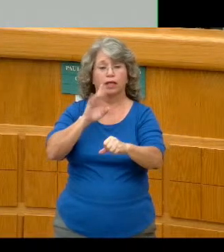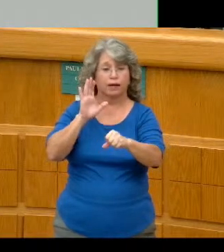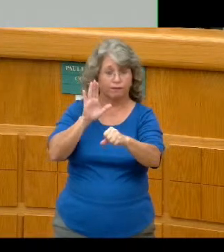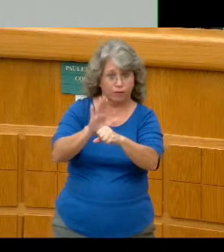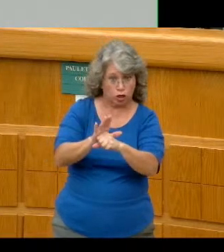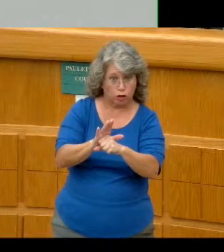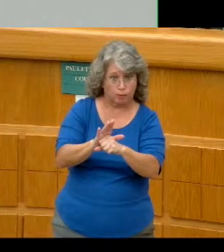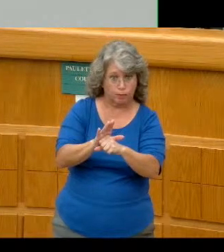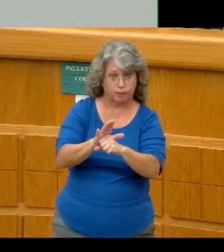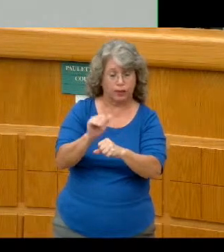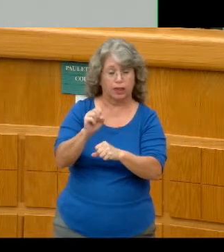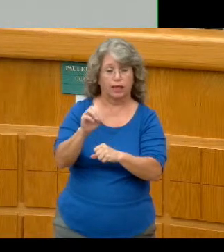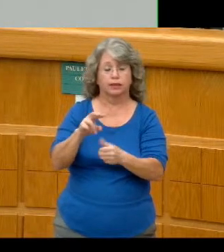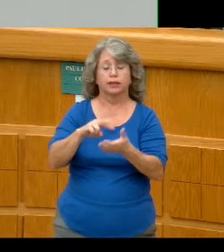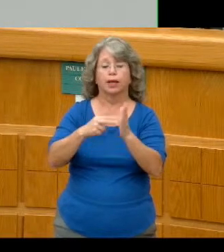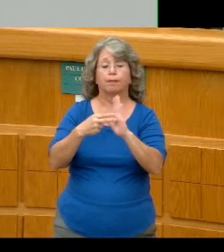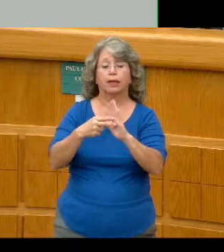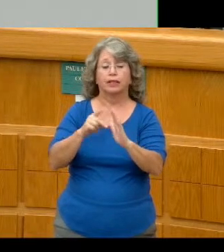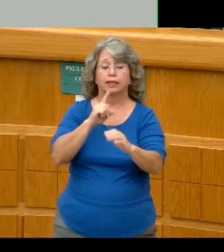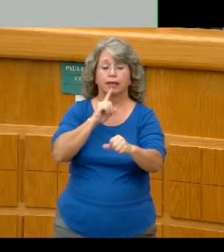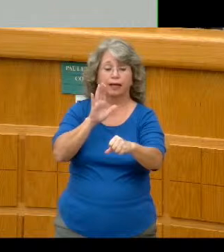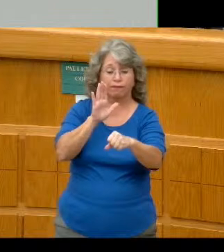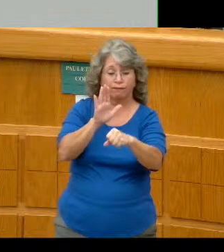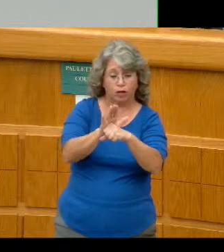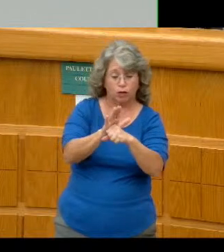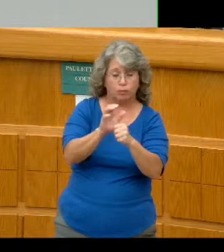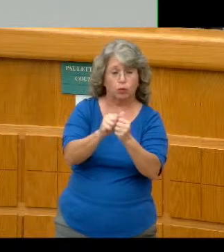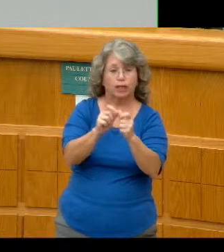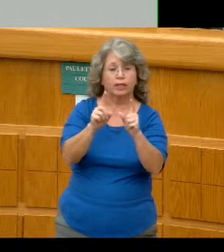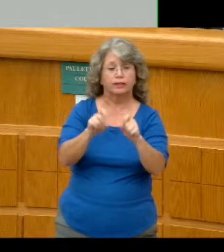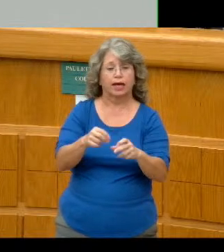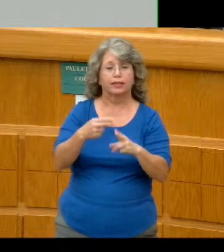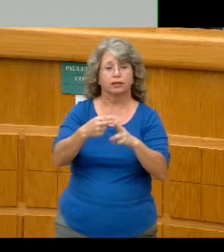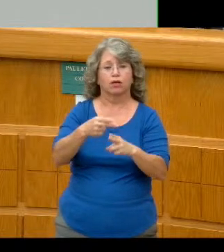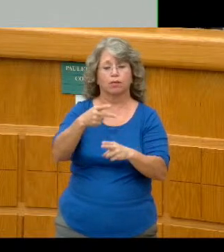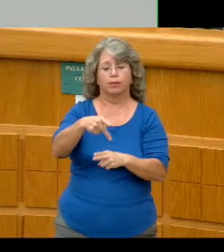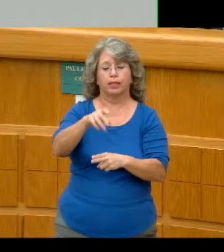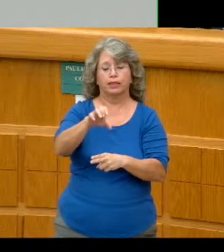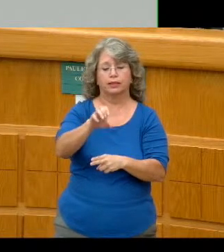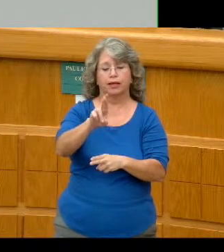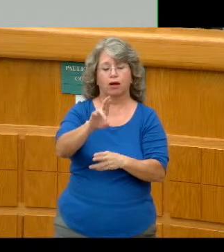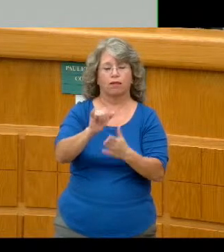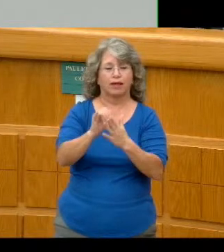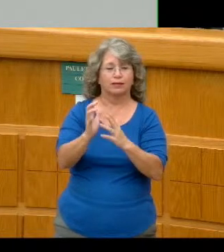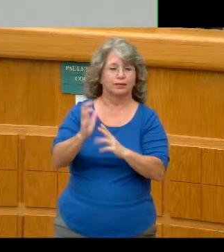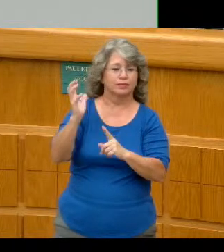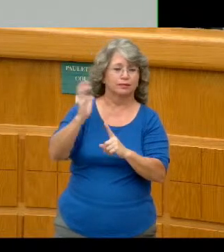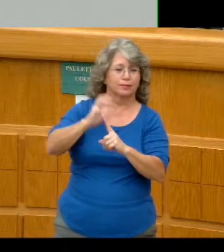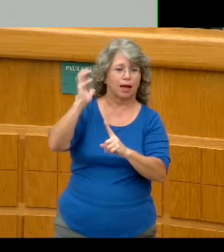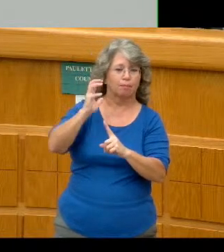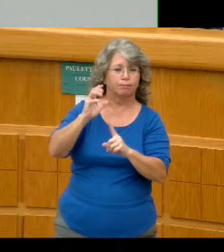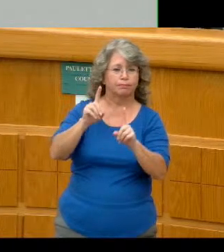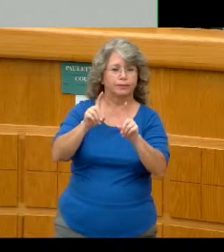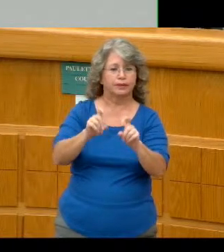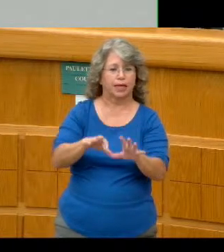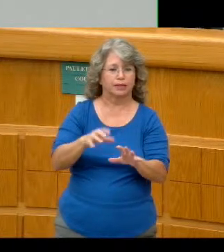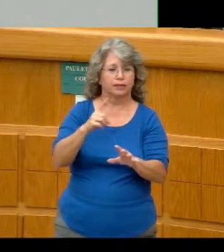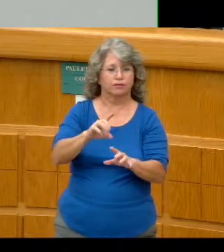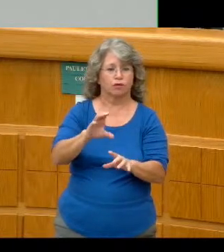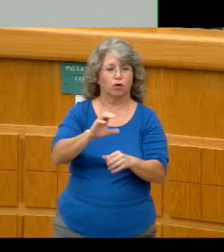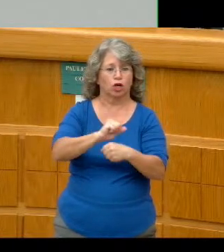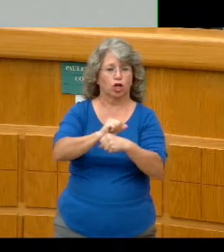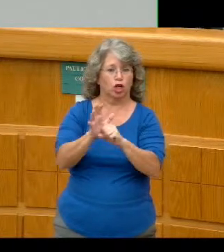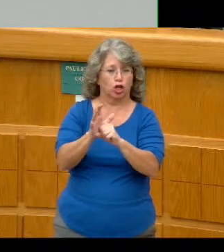these cases have been confirmed with a PCR test. So this is kind of the gold standard test for COVID-19. There's